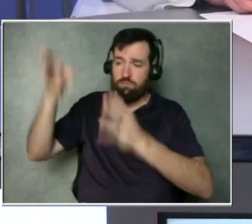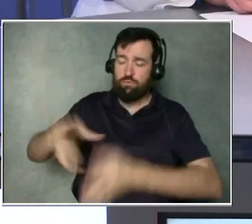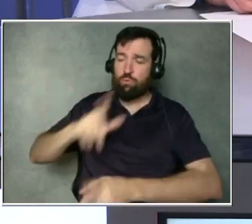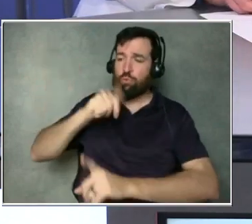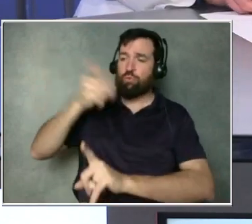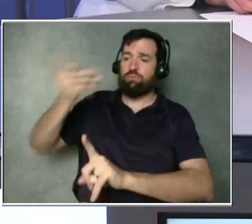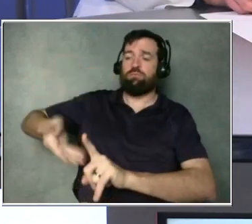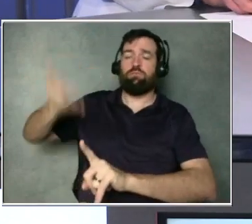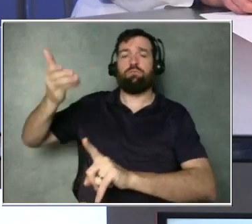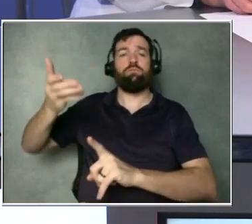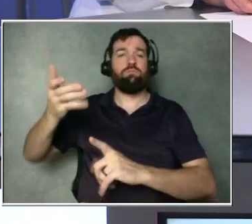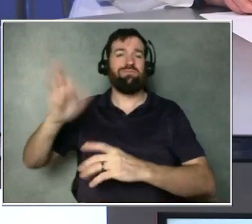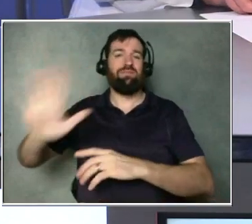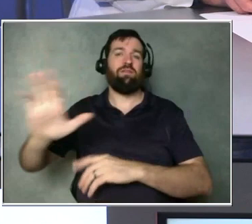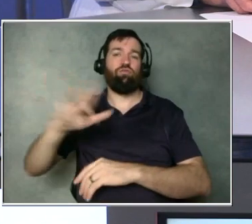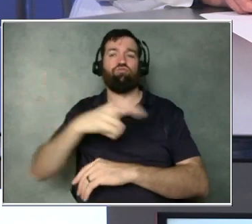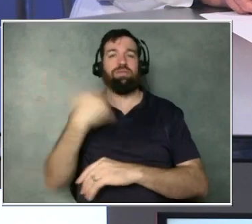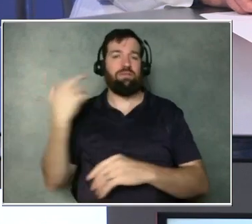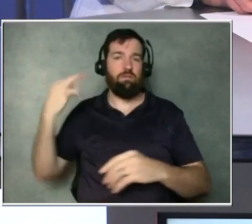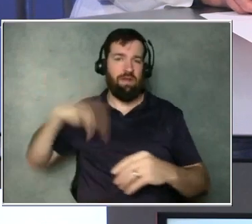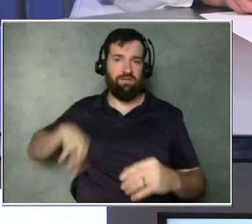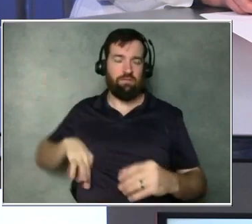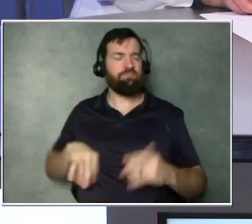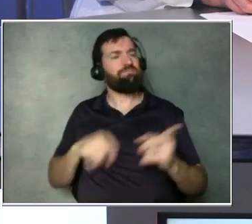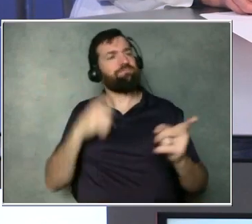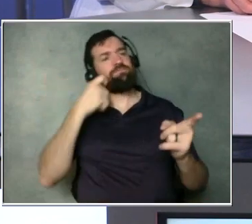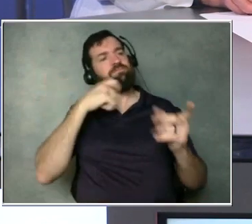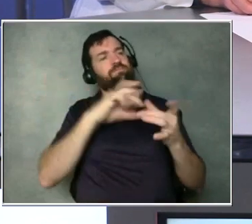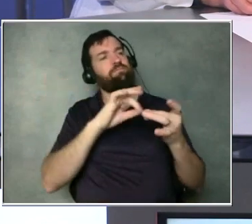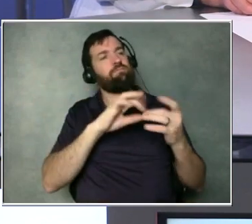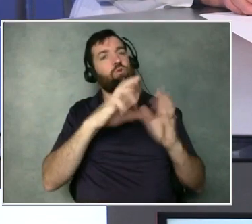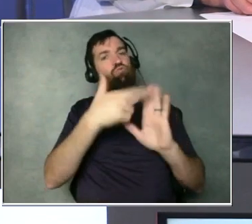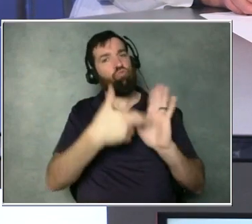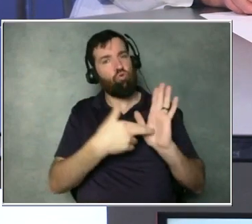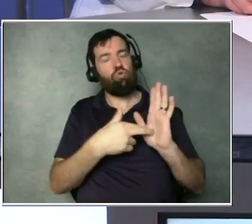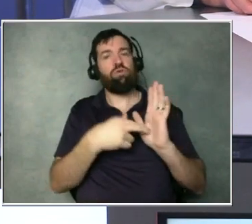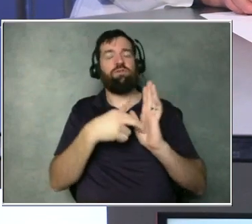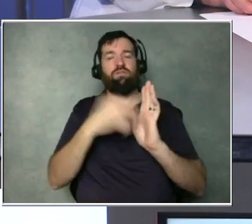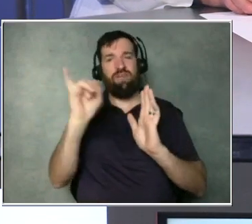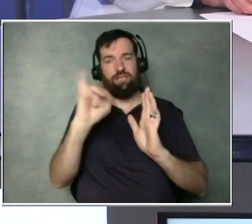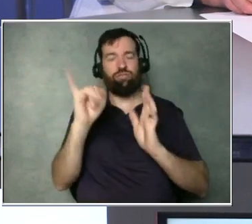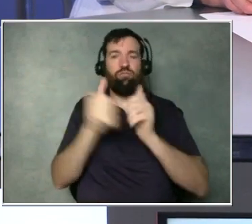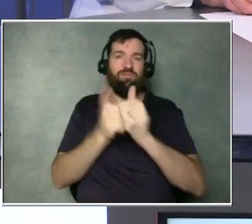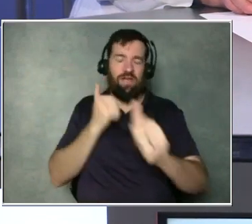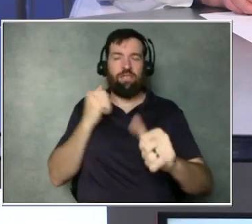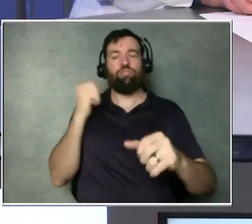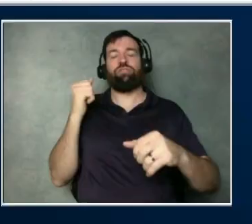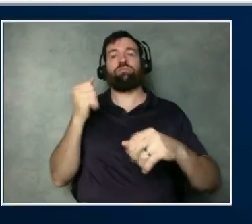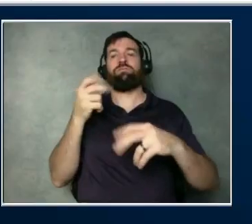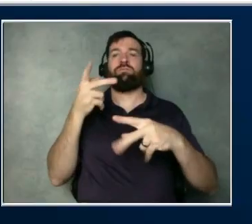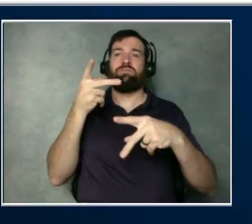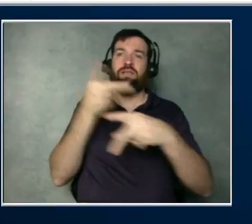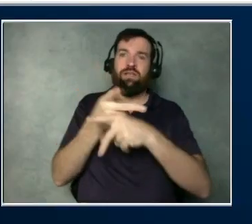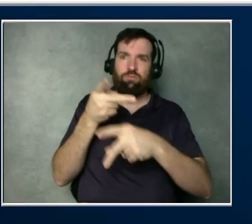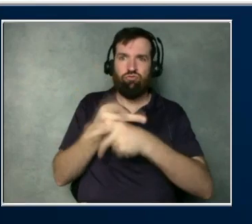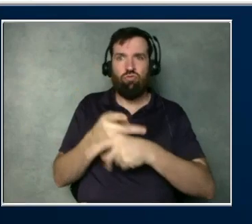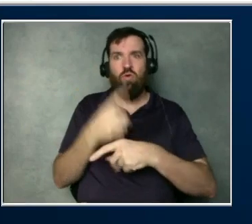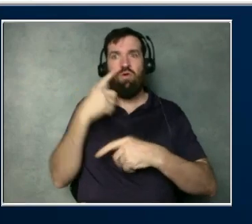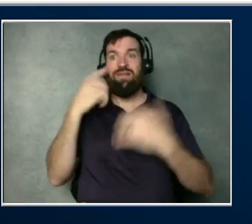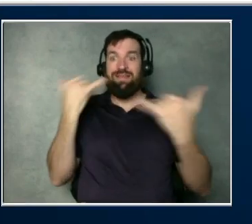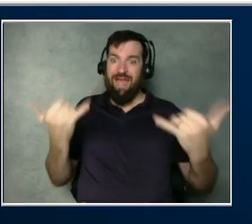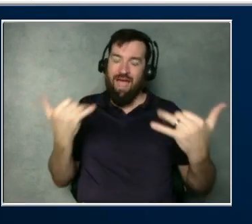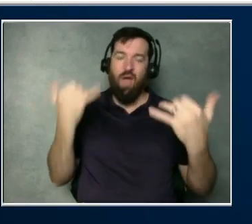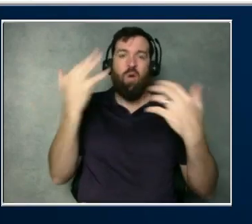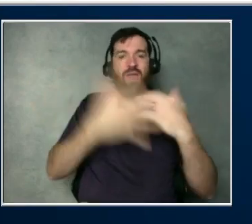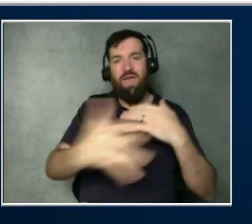to that patient. So I think you just said that the rules of infection prevention control keep us safe unto this moment and every day going forward.